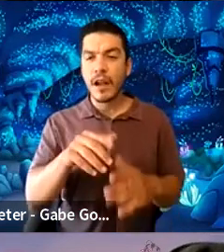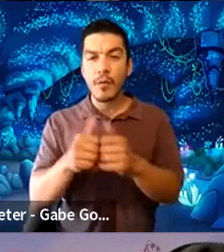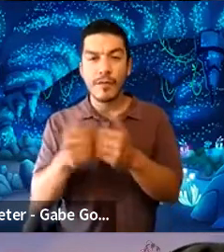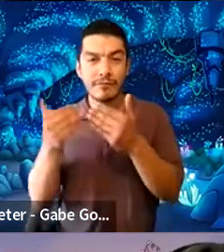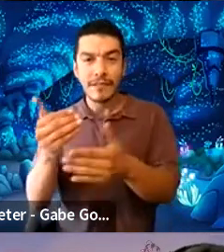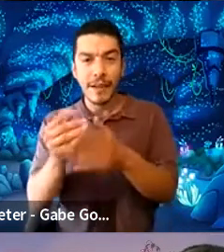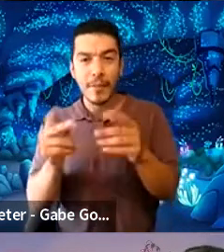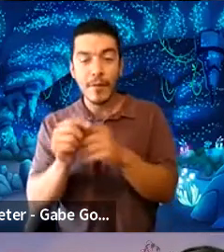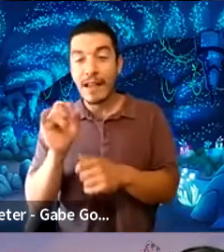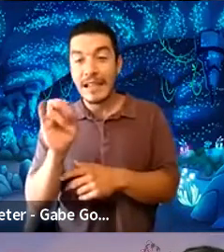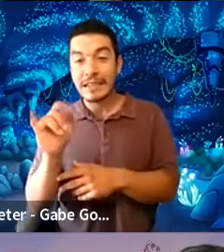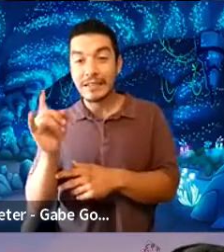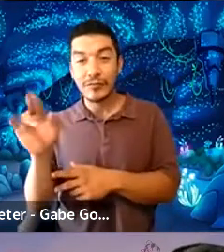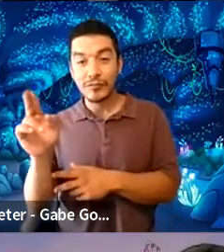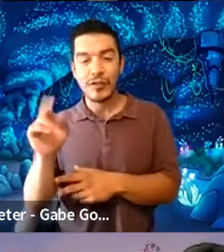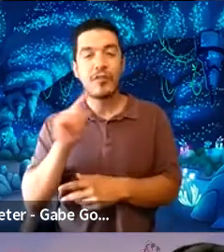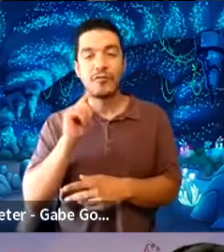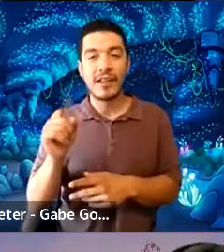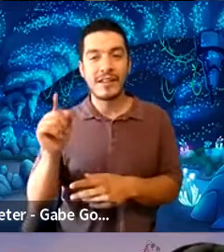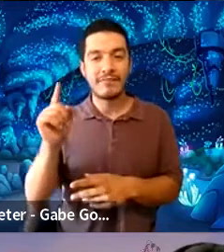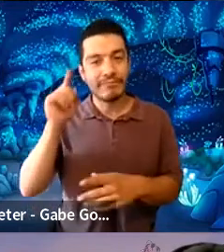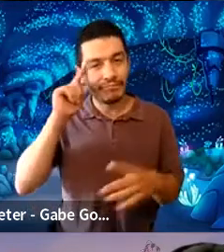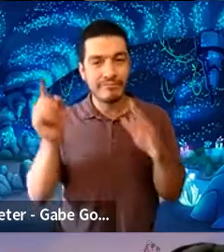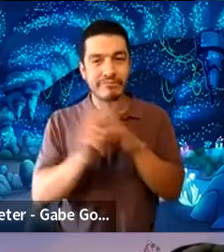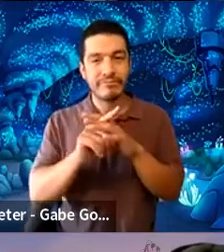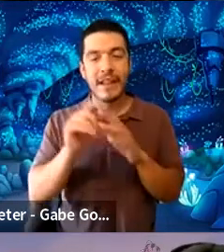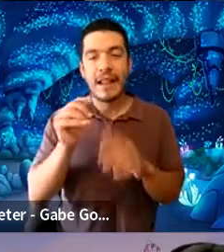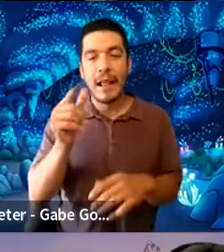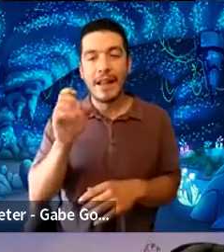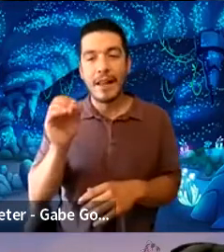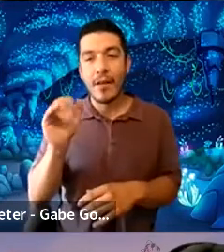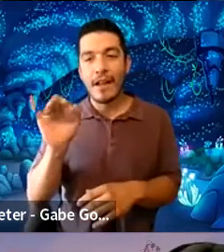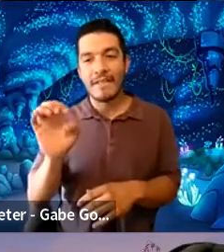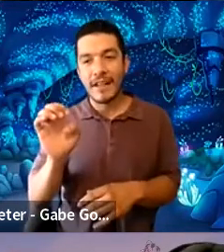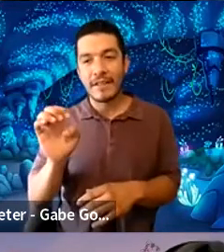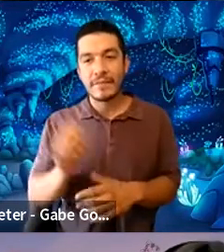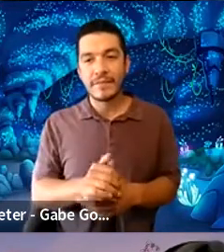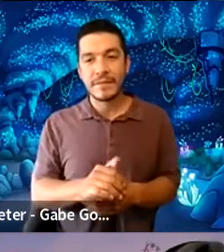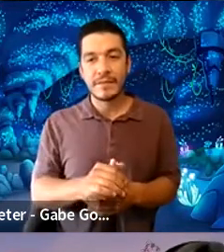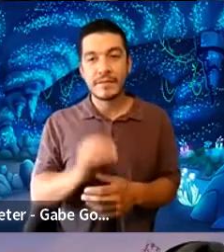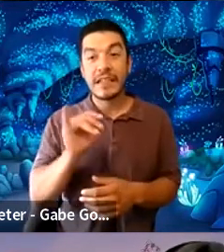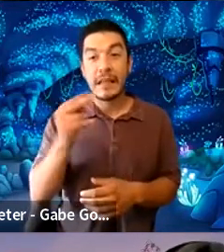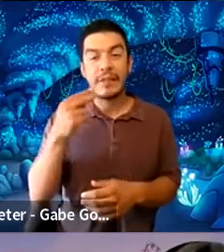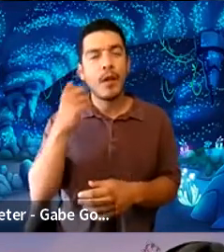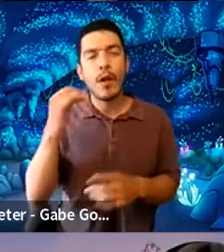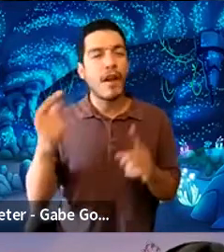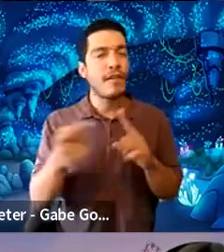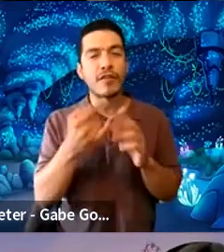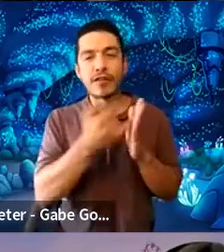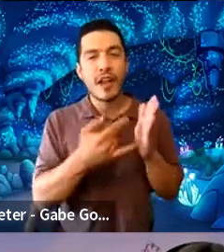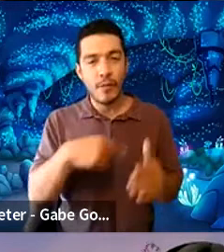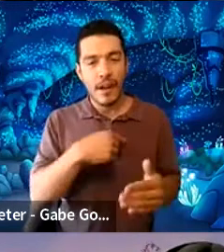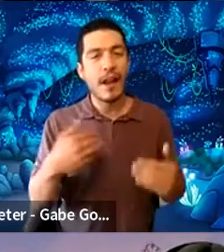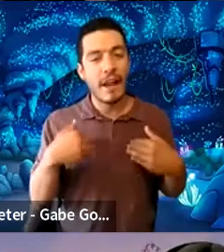at Disney Junior, really key in coming up with the Paleo Cafe. It was one of the first designs I think we had was the